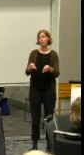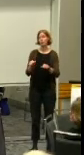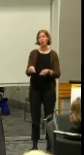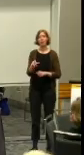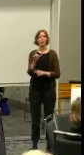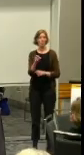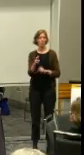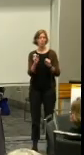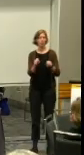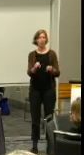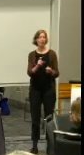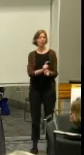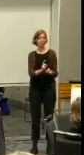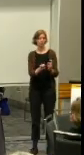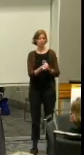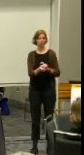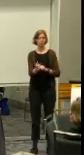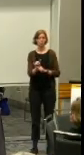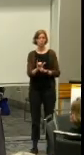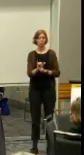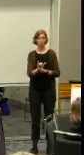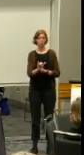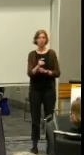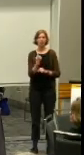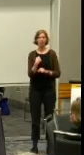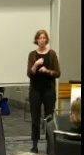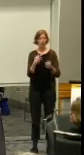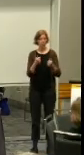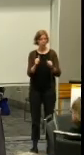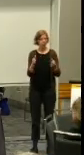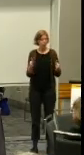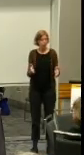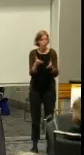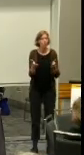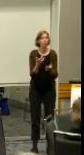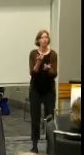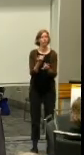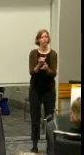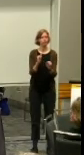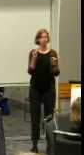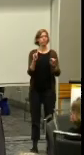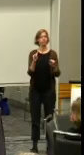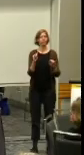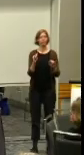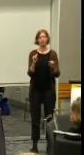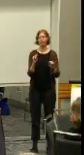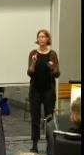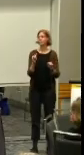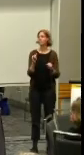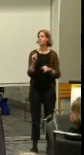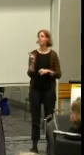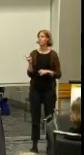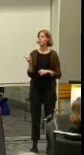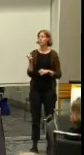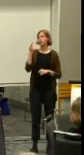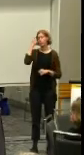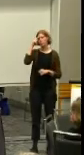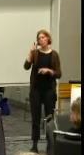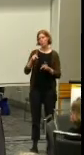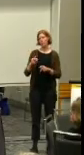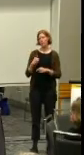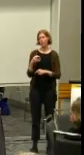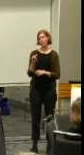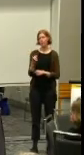promote independence because these are the ones that will be designated for IDD. We really wanted to focus on reducing clutter, so these have